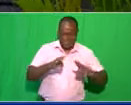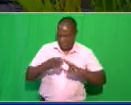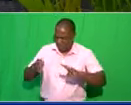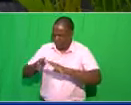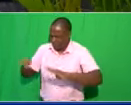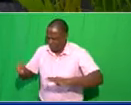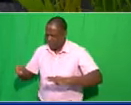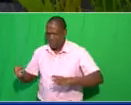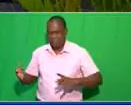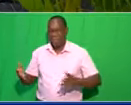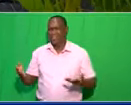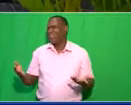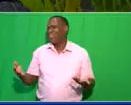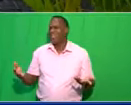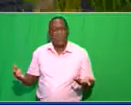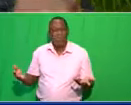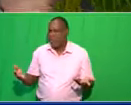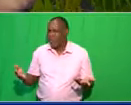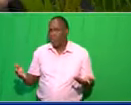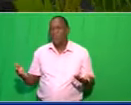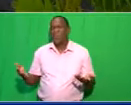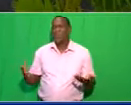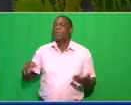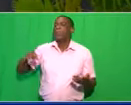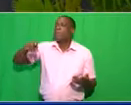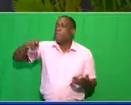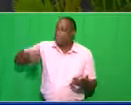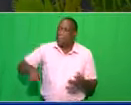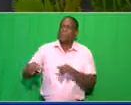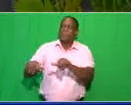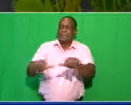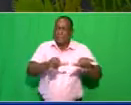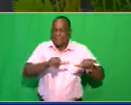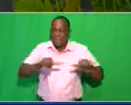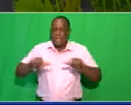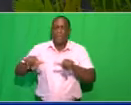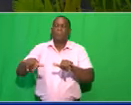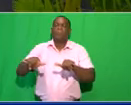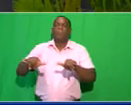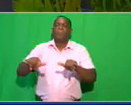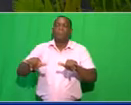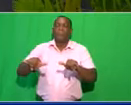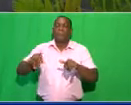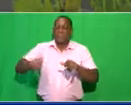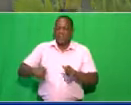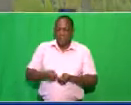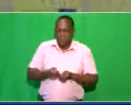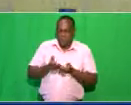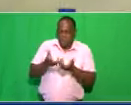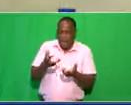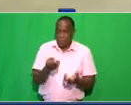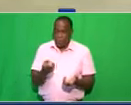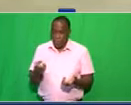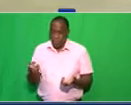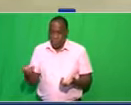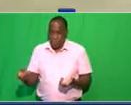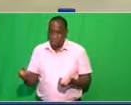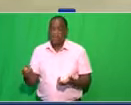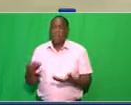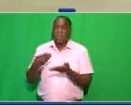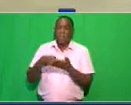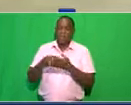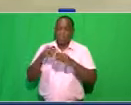to break some China now. You have to bring it together. All right. We